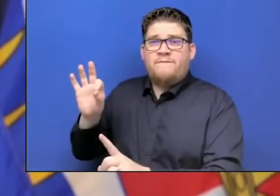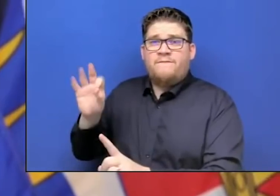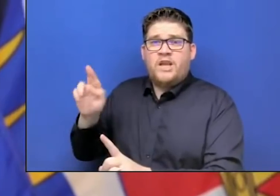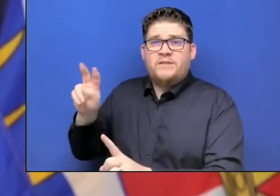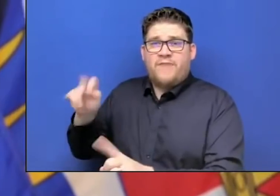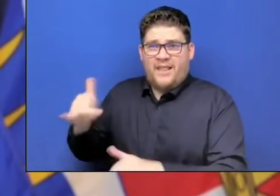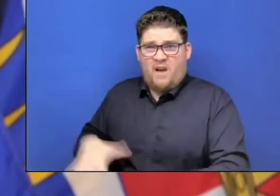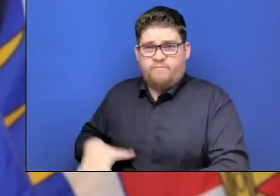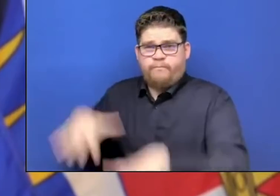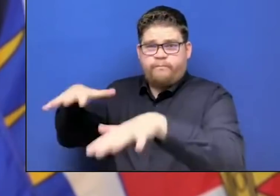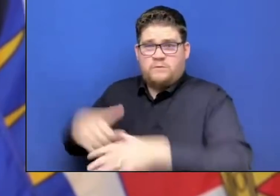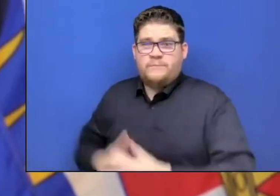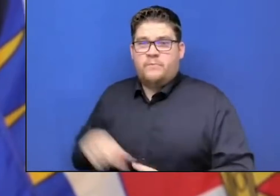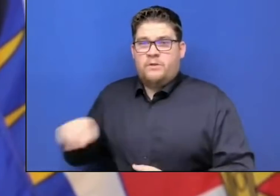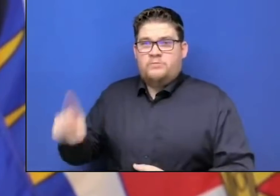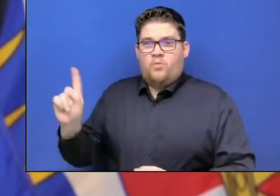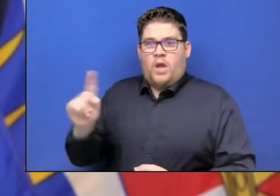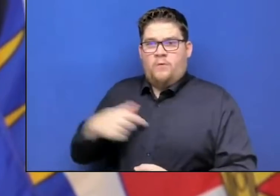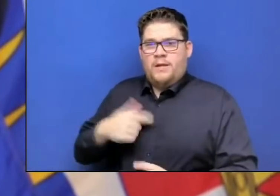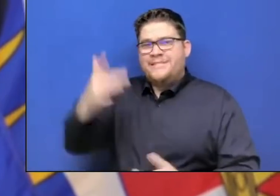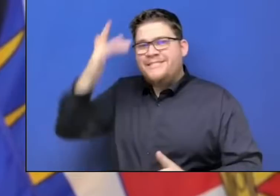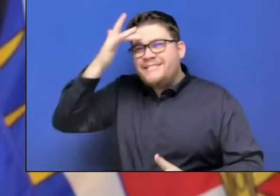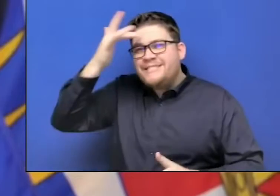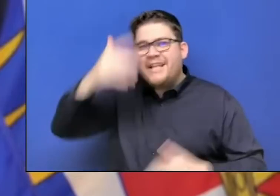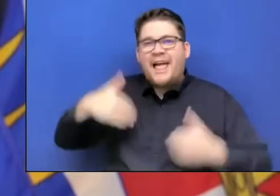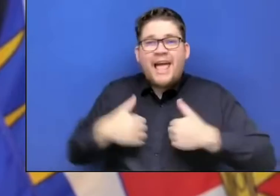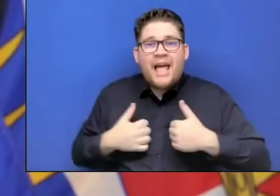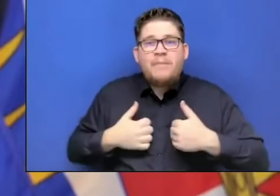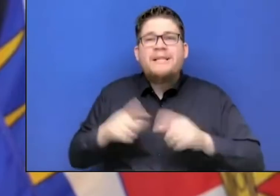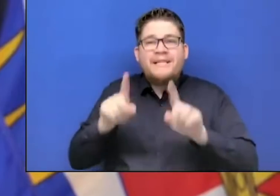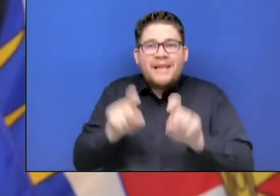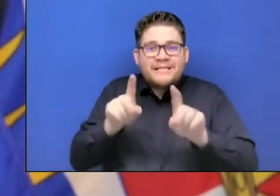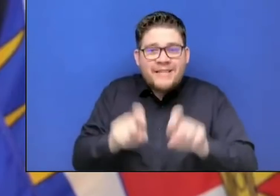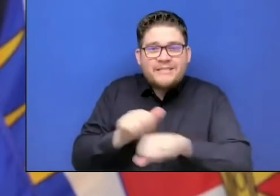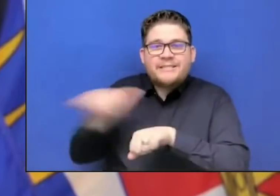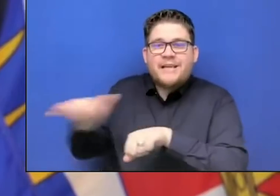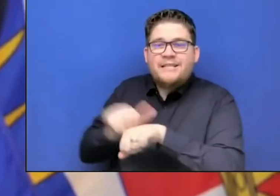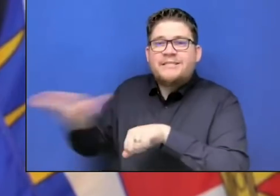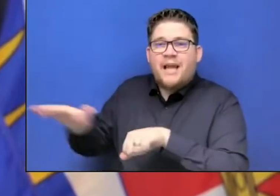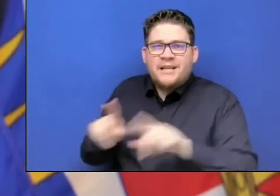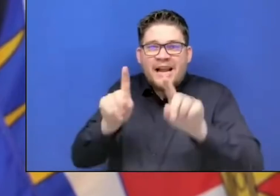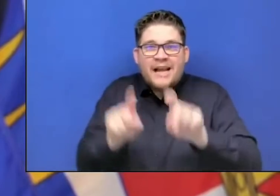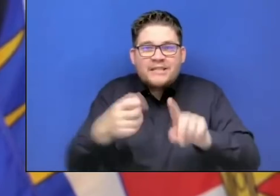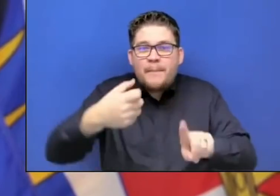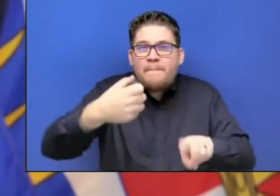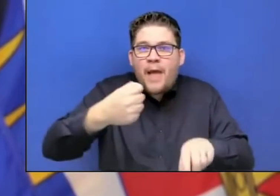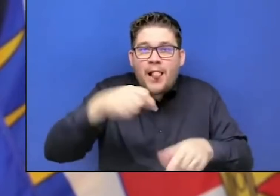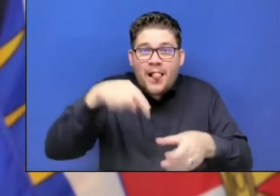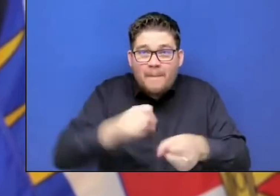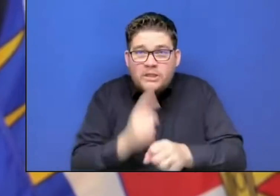do disease testing, but it also tests for milk in our milk supply. So we are